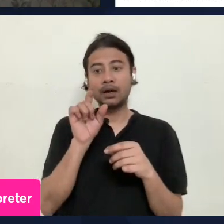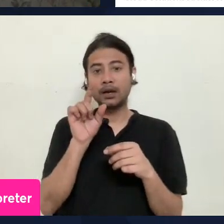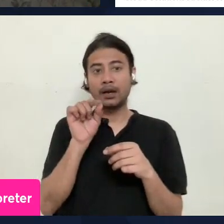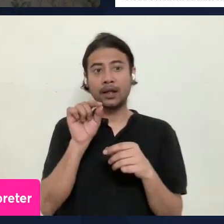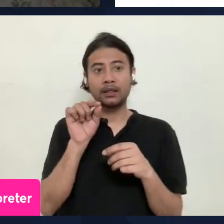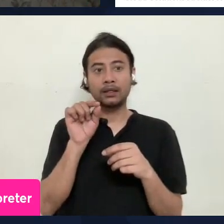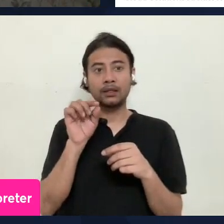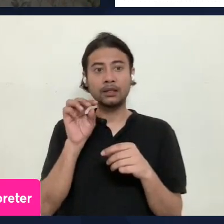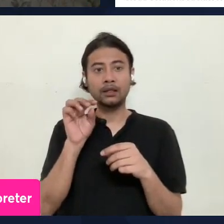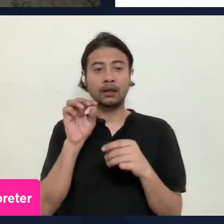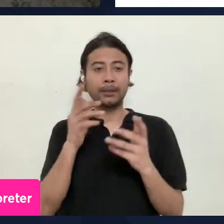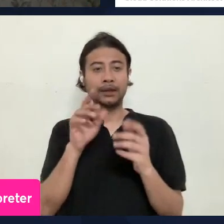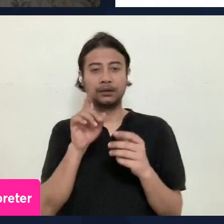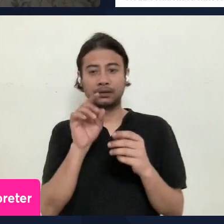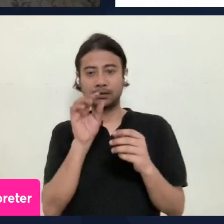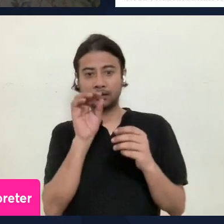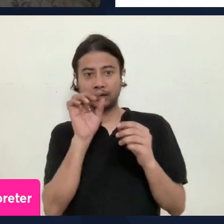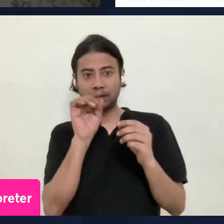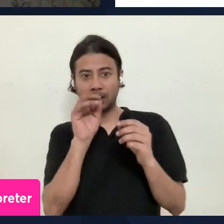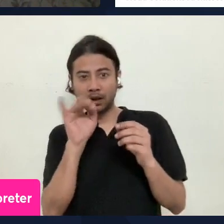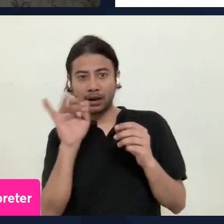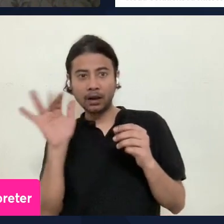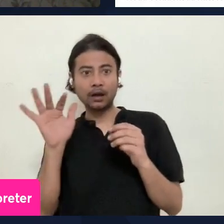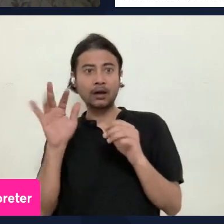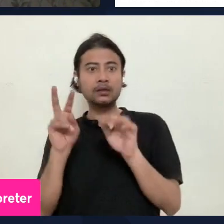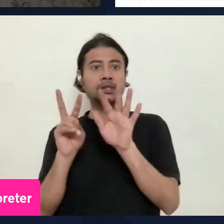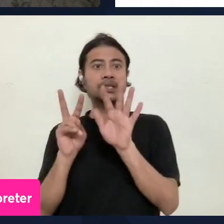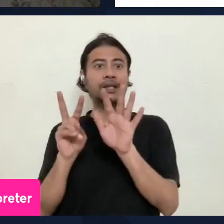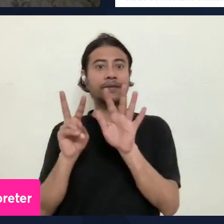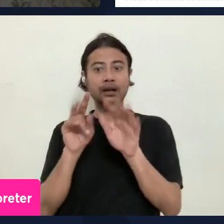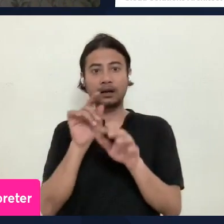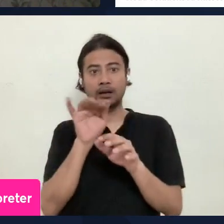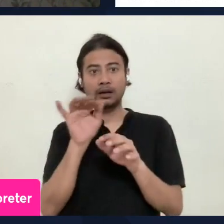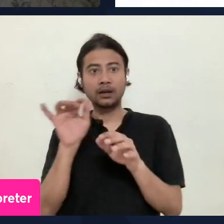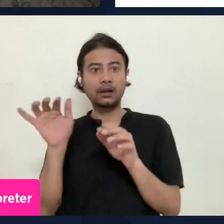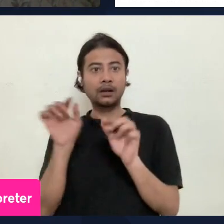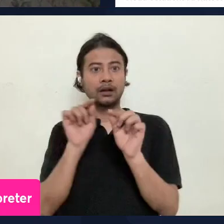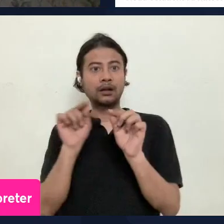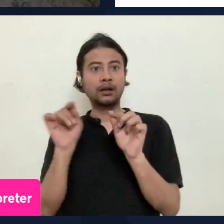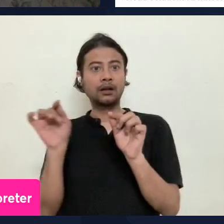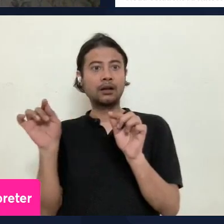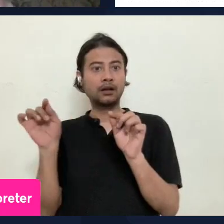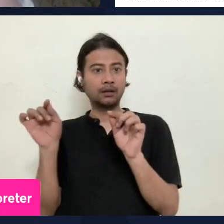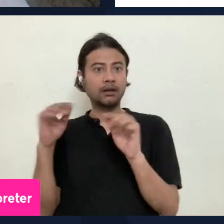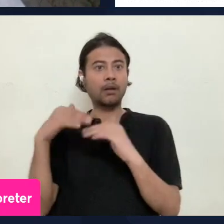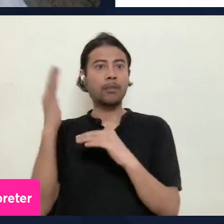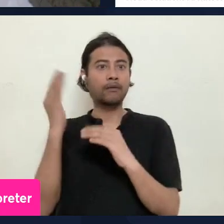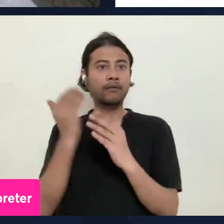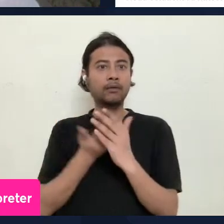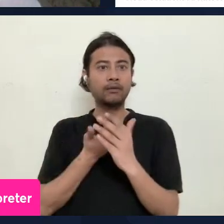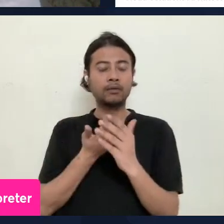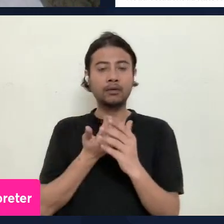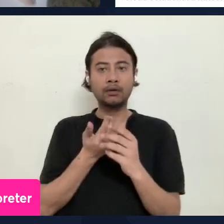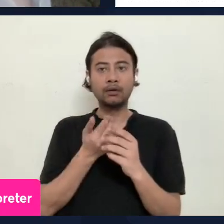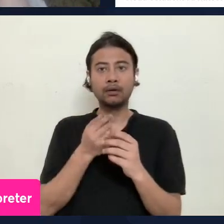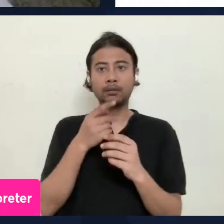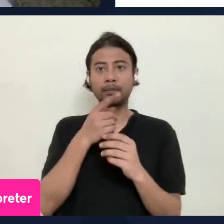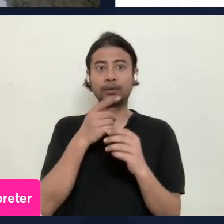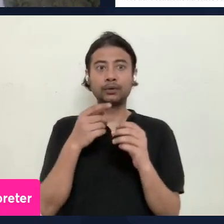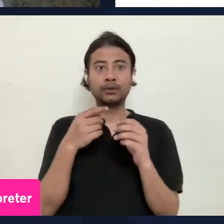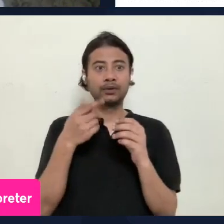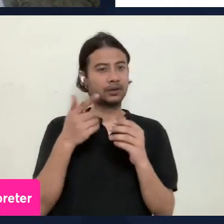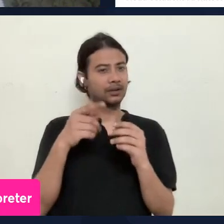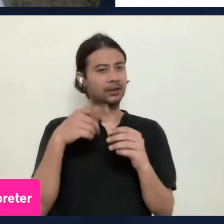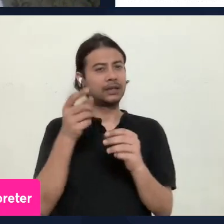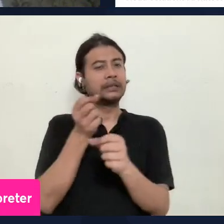things people assume, or they see the price of Azure NetApp Files, price per gigabyte, and it